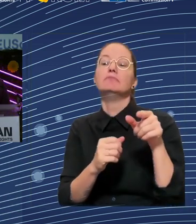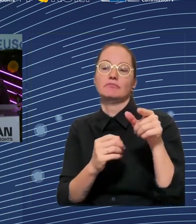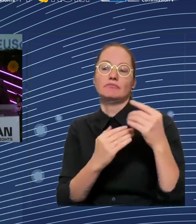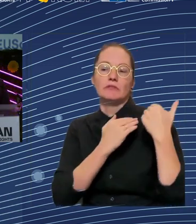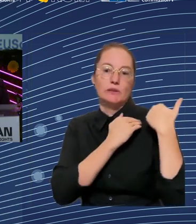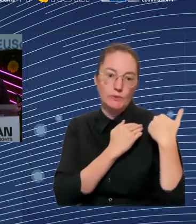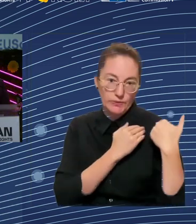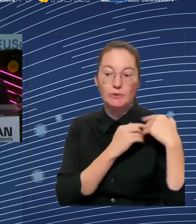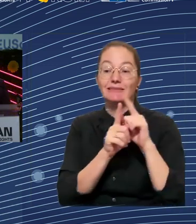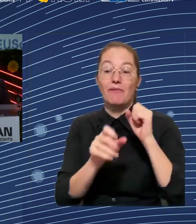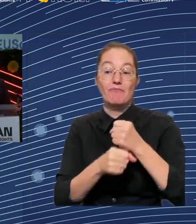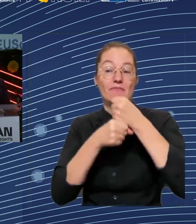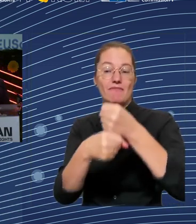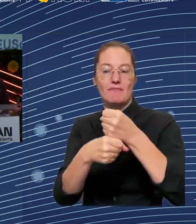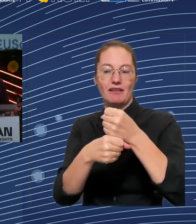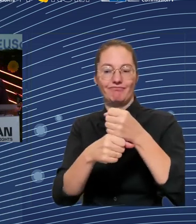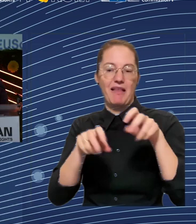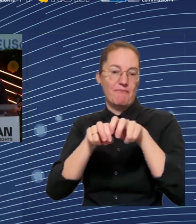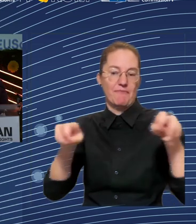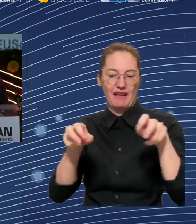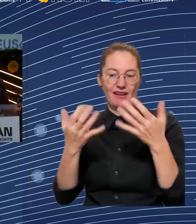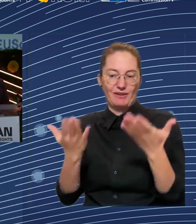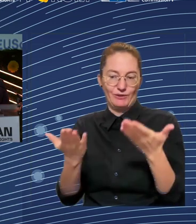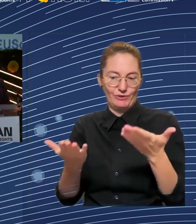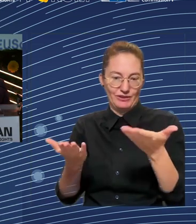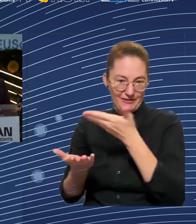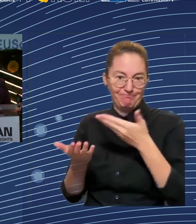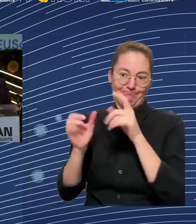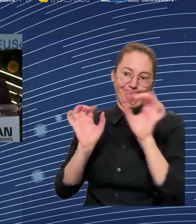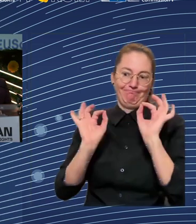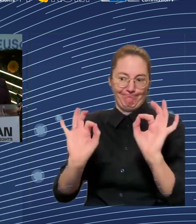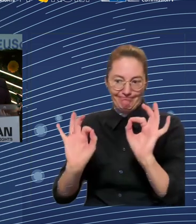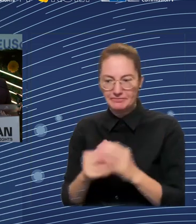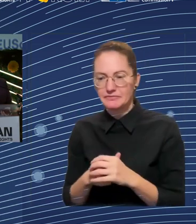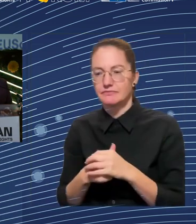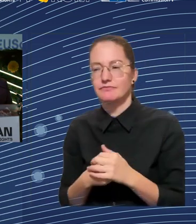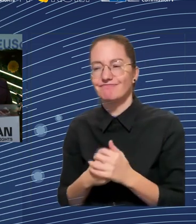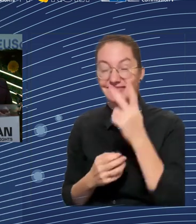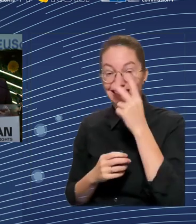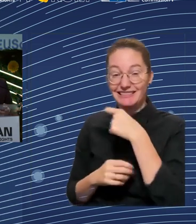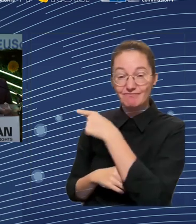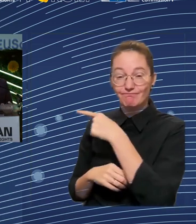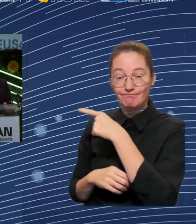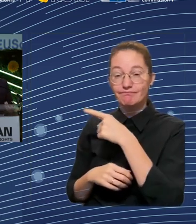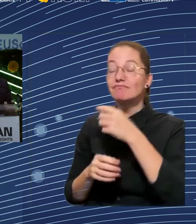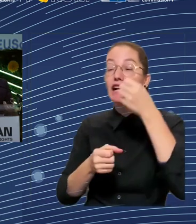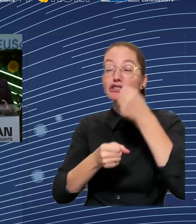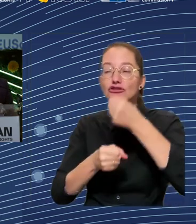of the red box here, for electrical workers and ICT-related occupations.